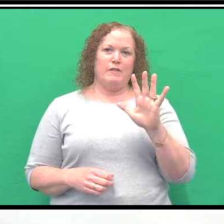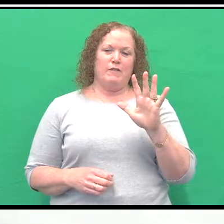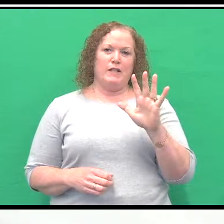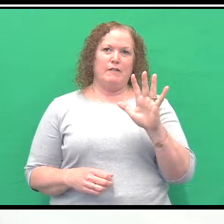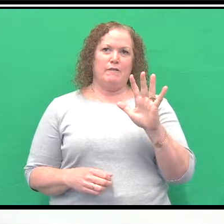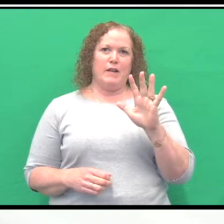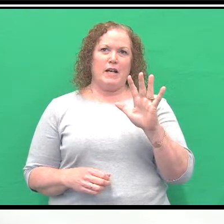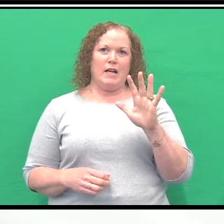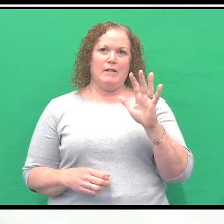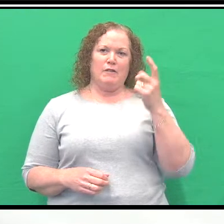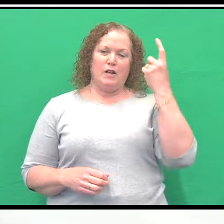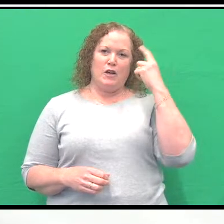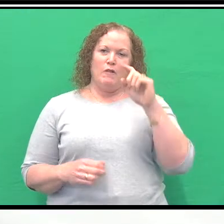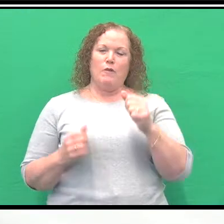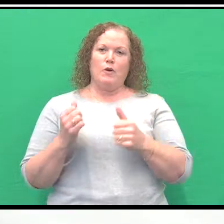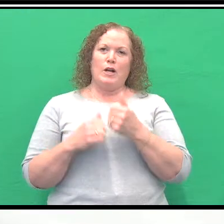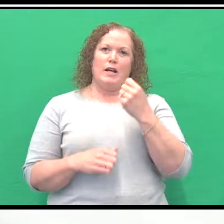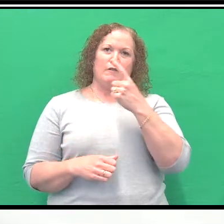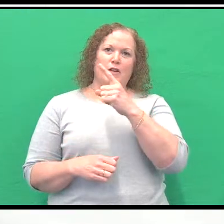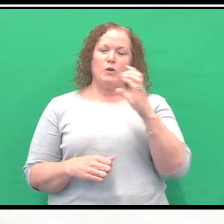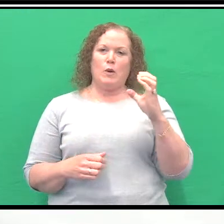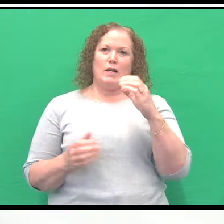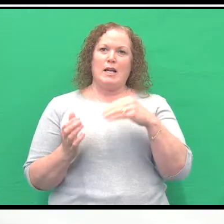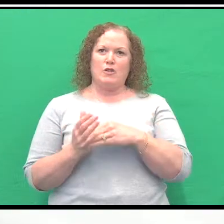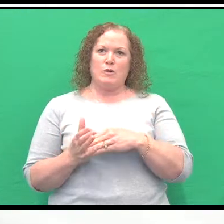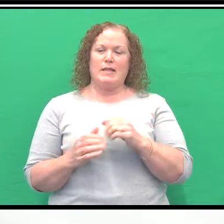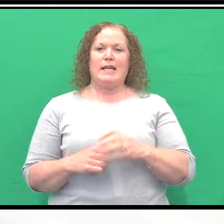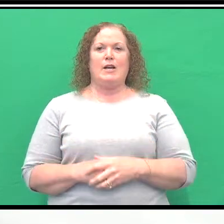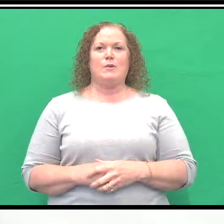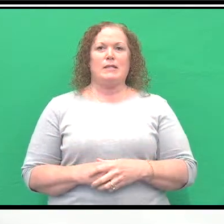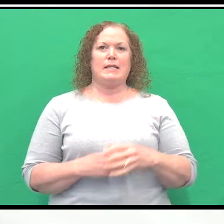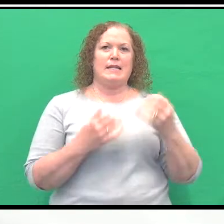in Riverside County. And as of today, it's at